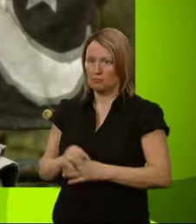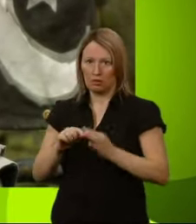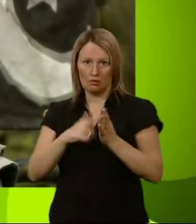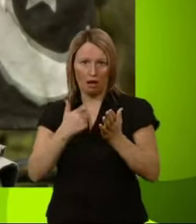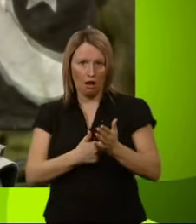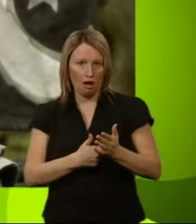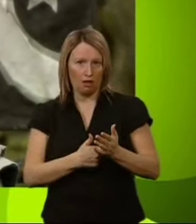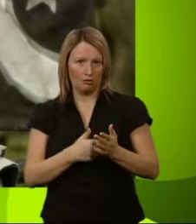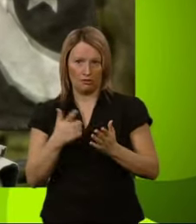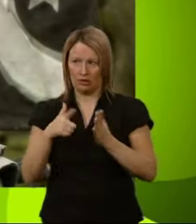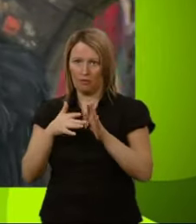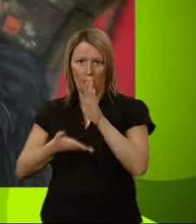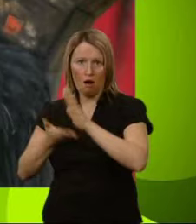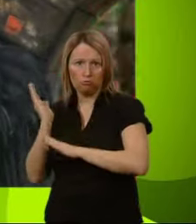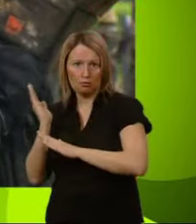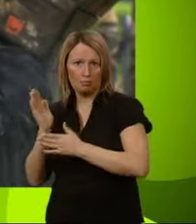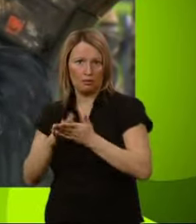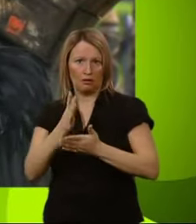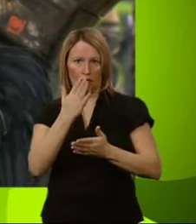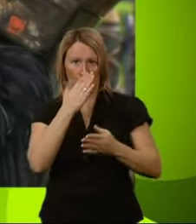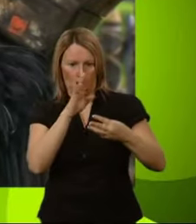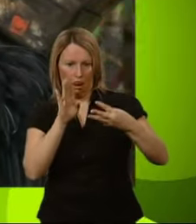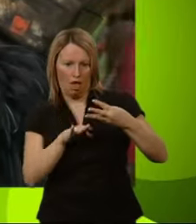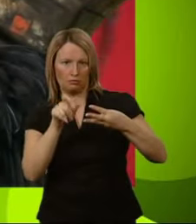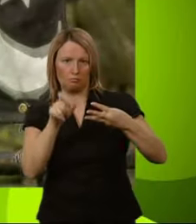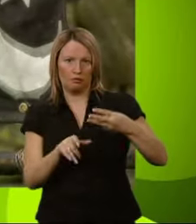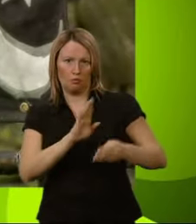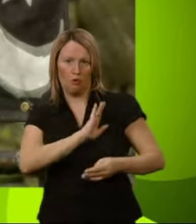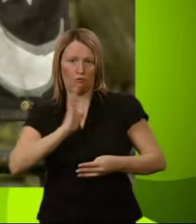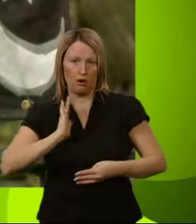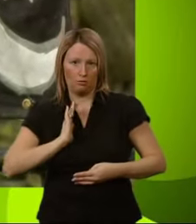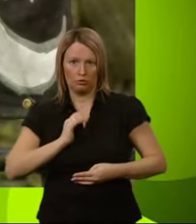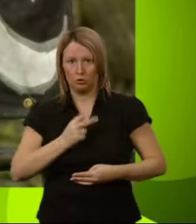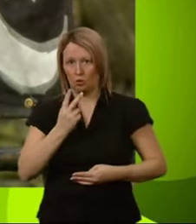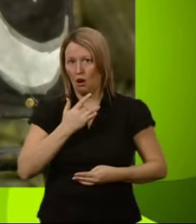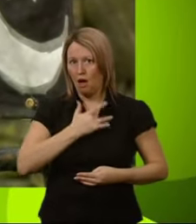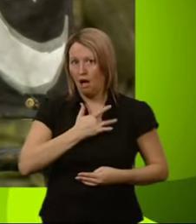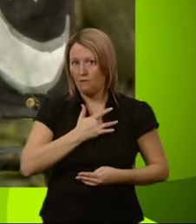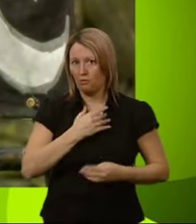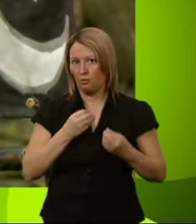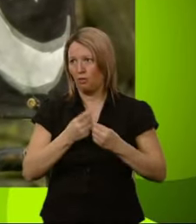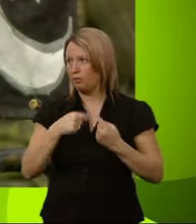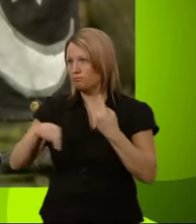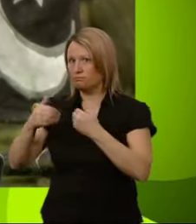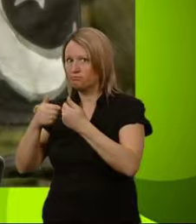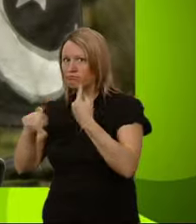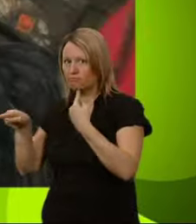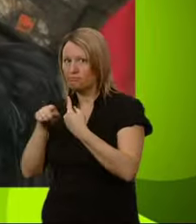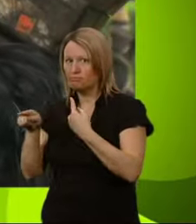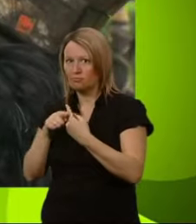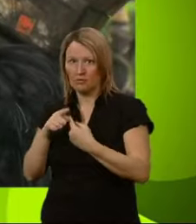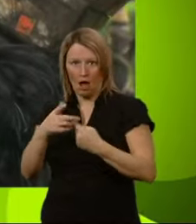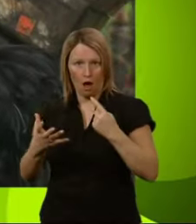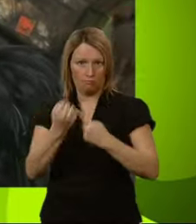Bertar, with Javmi's demise, you are now the last placed warrior, with two lives separating you from your fellows. How can